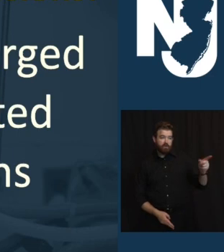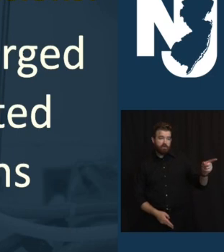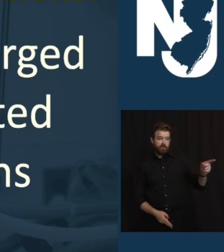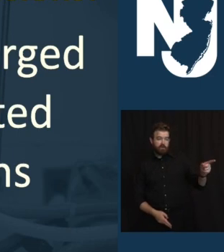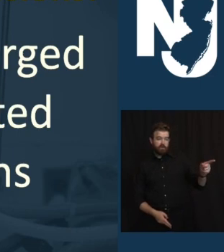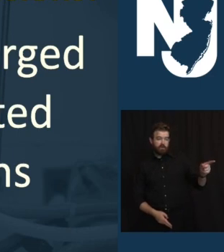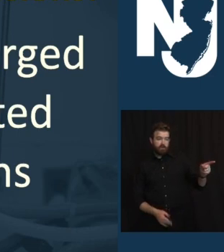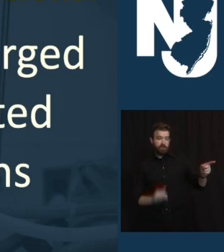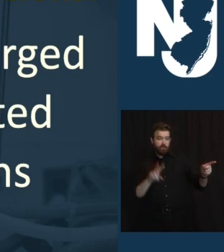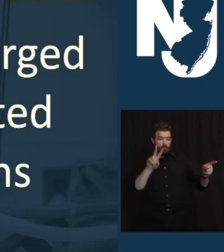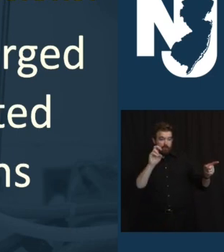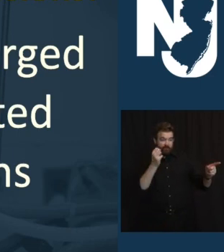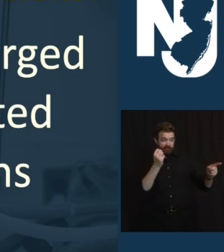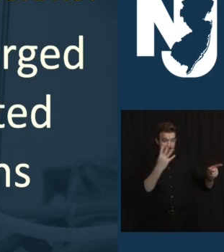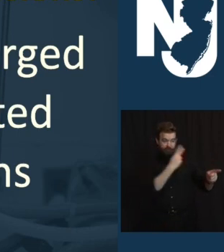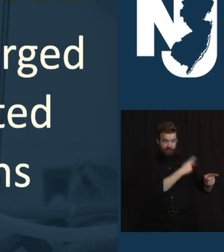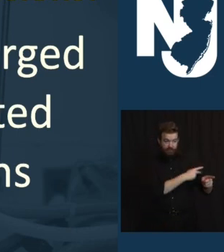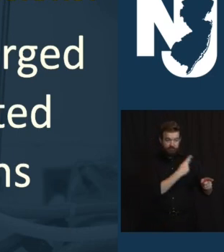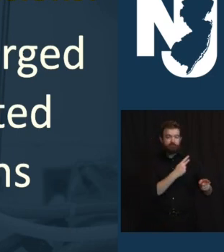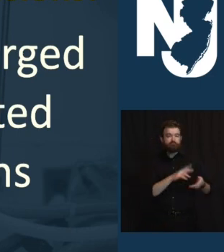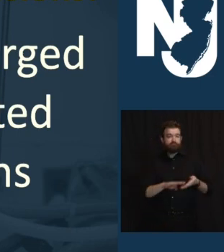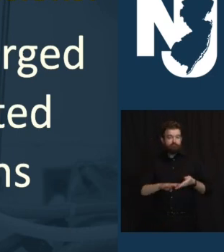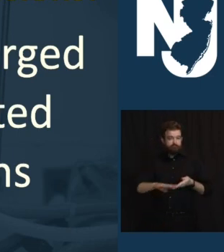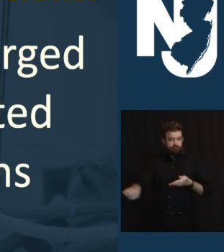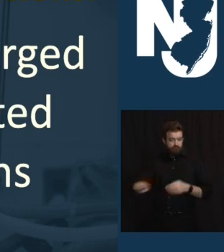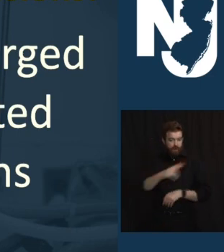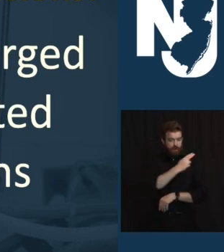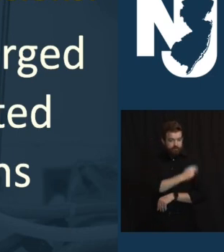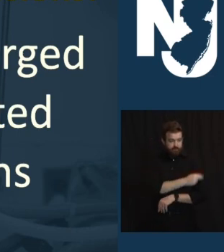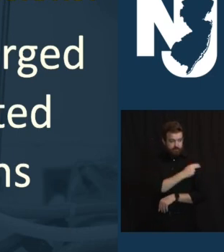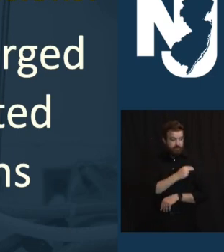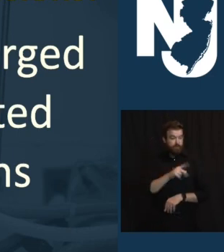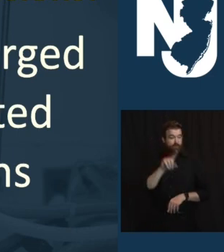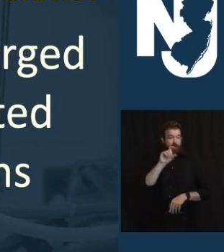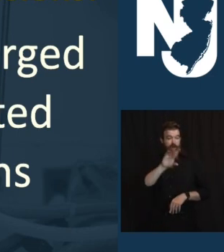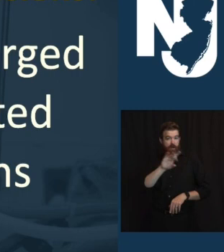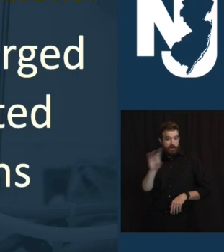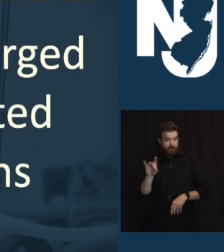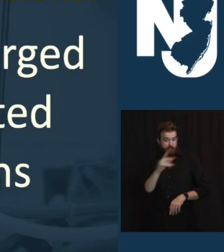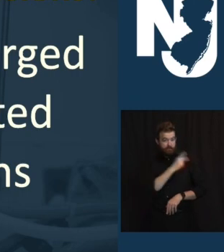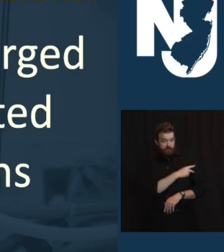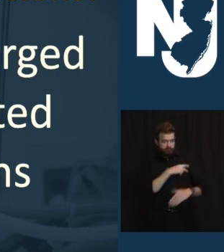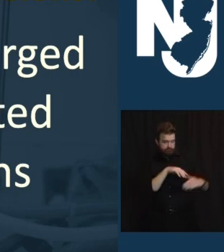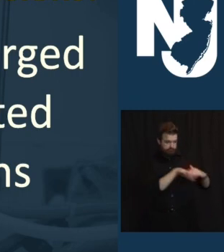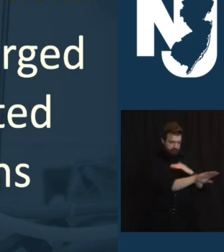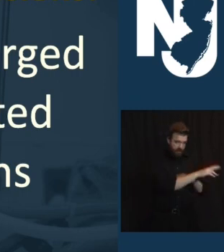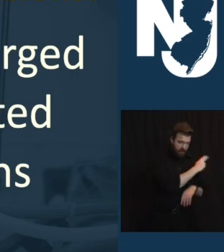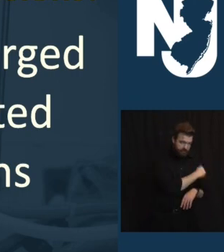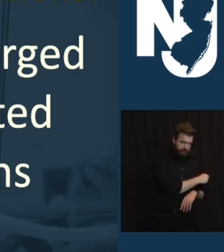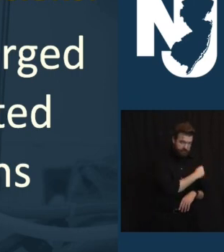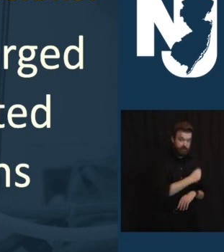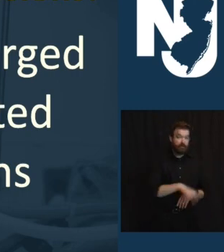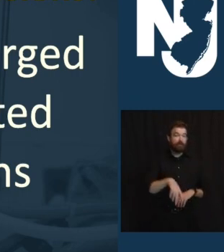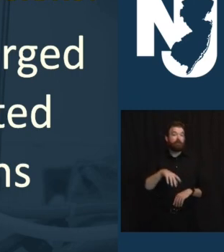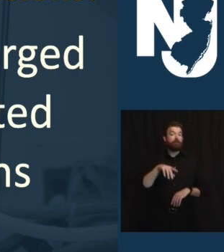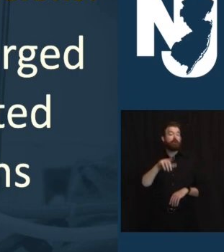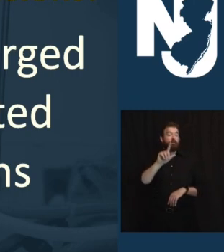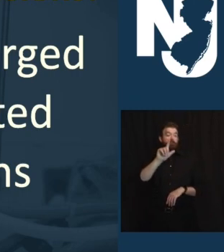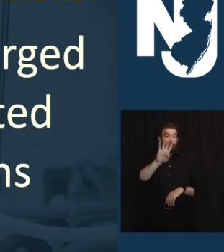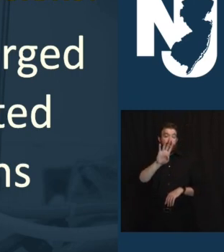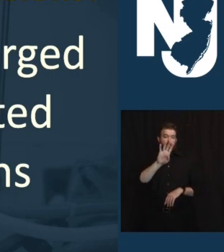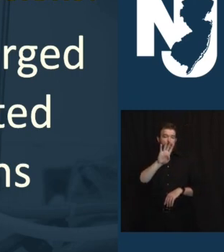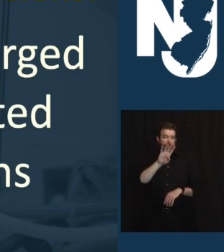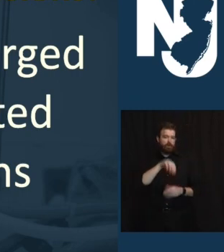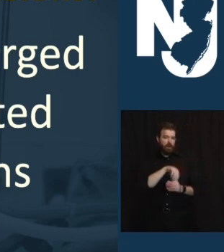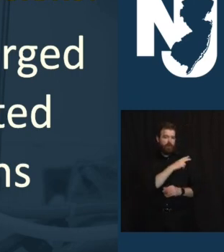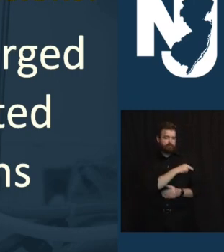discharged statewide, while another 188 were admitted, and these are not yet confirmed, but we had 24 reported losses